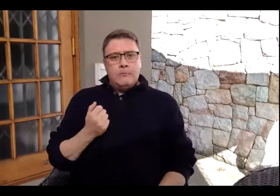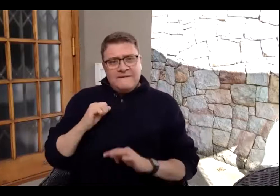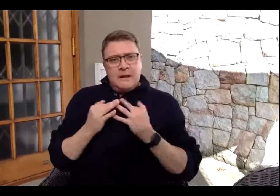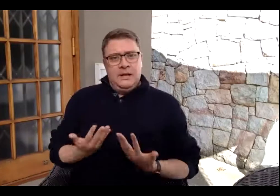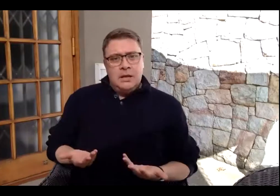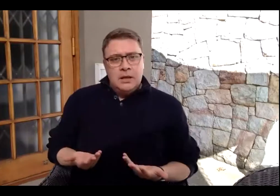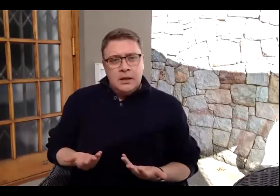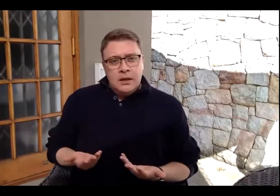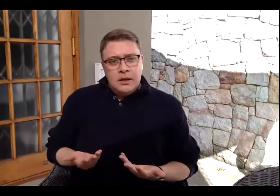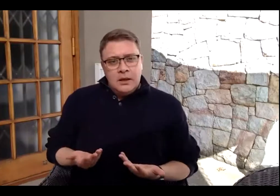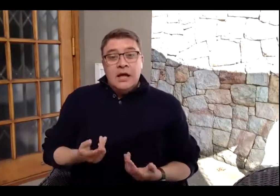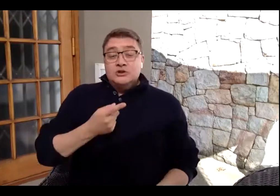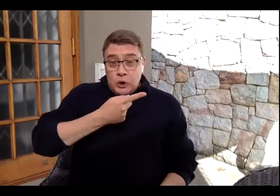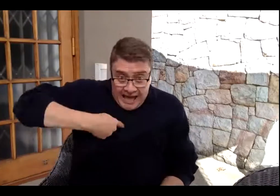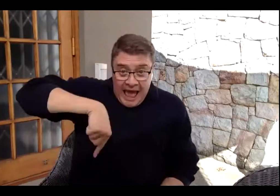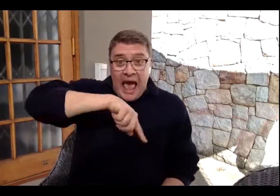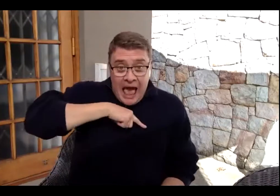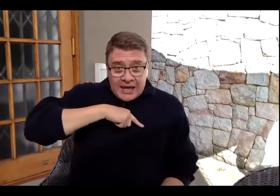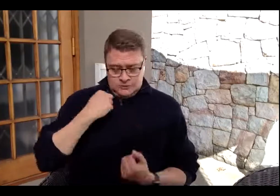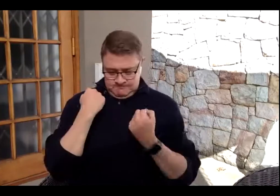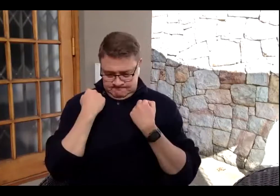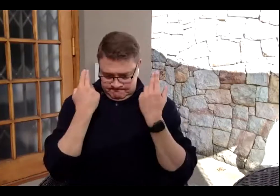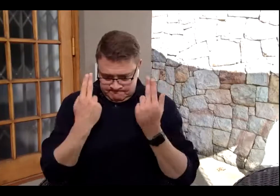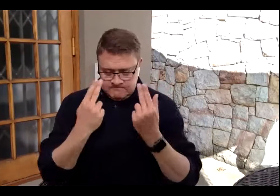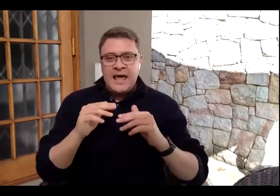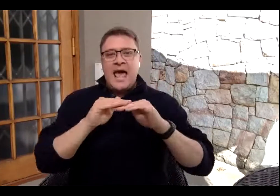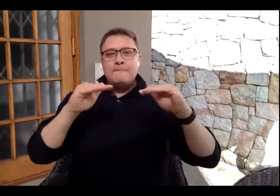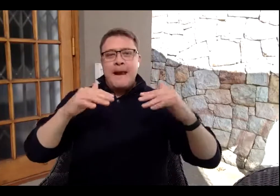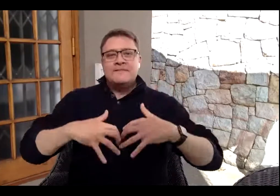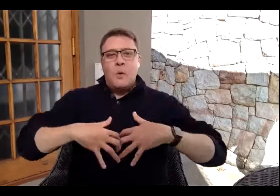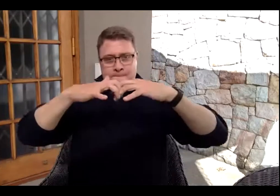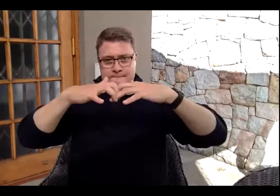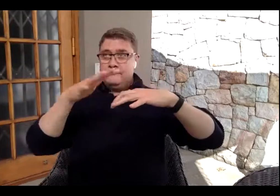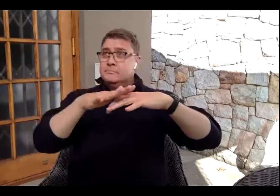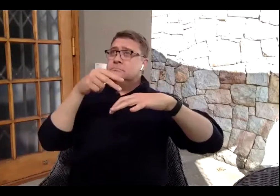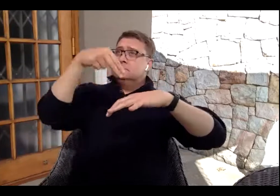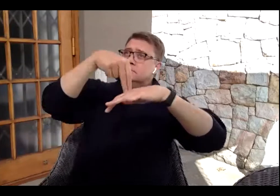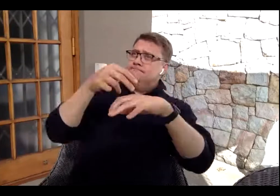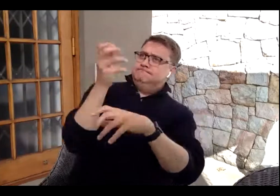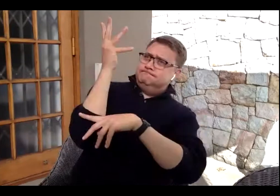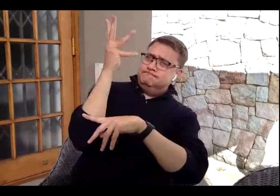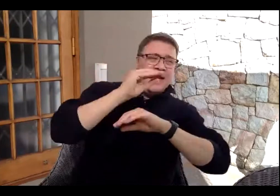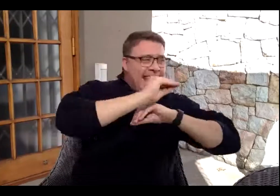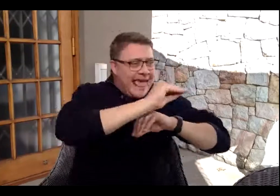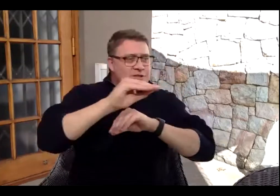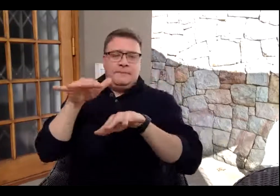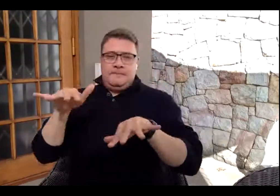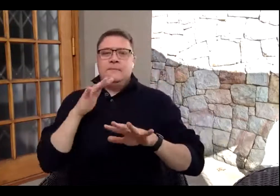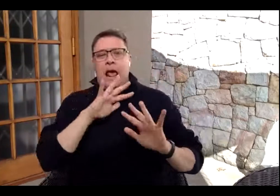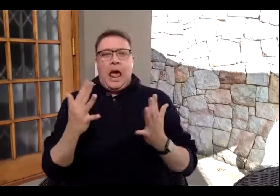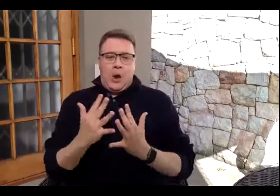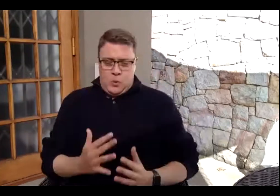So it's on us to create a platform and also to educate those around us.